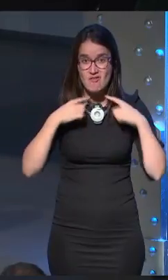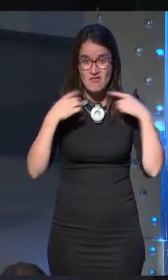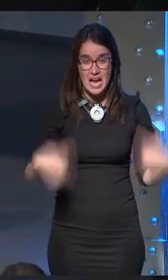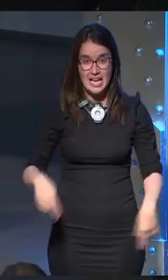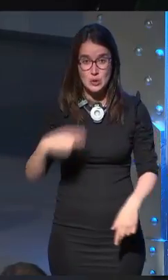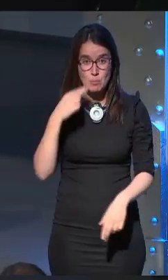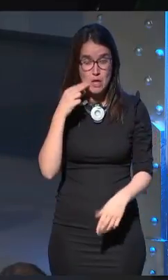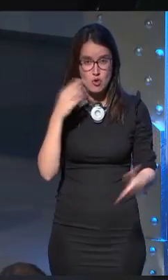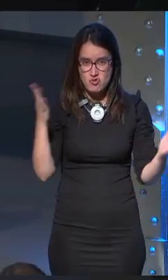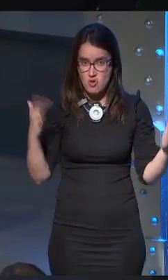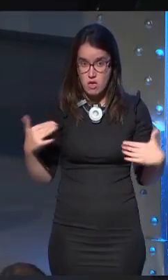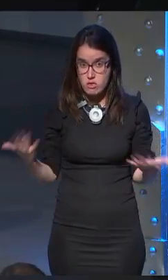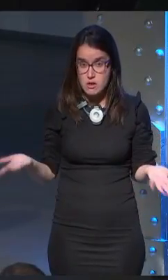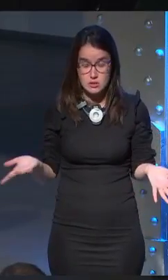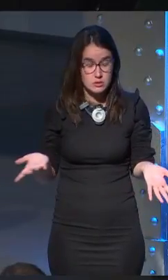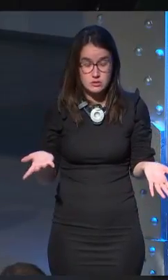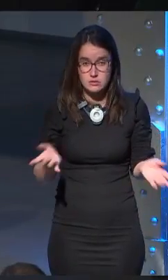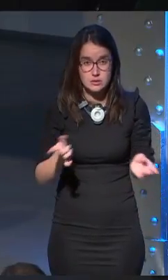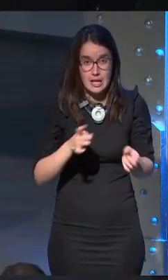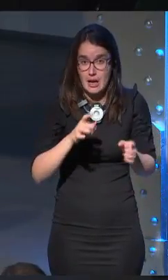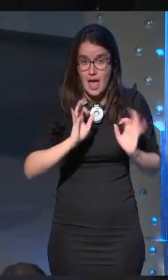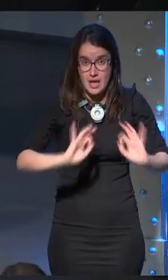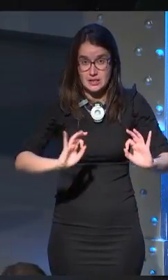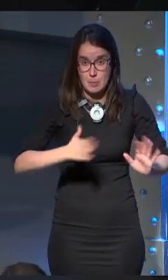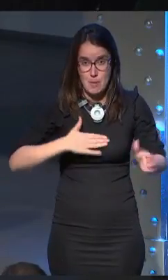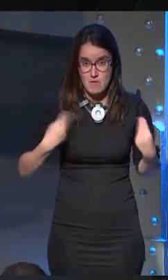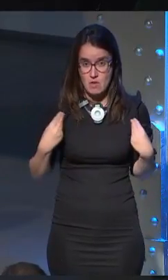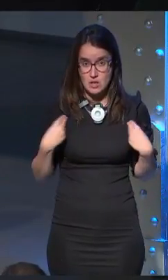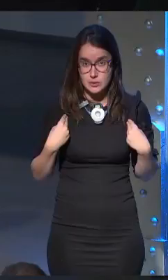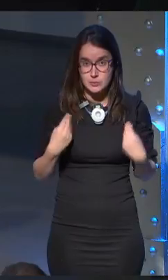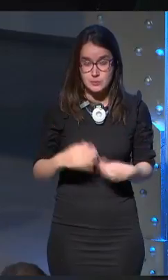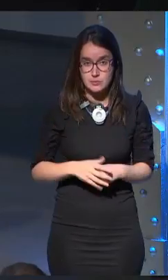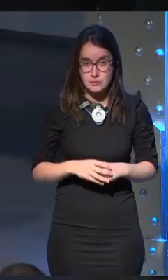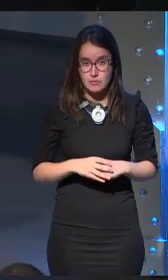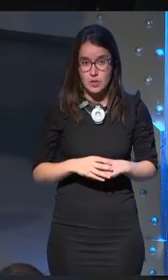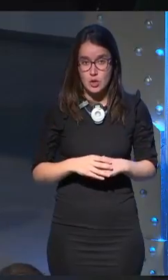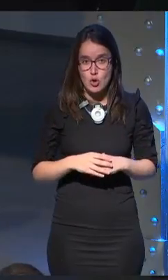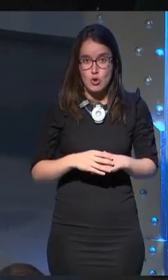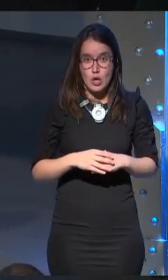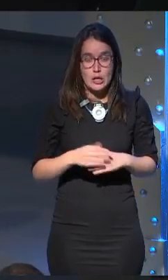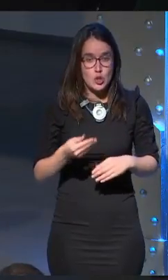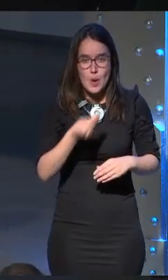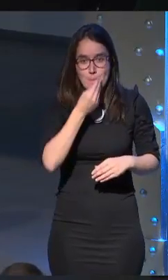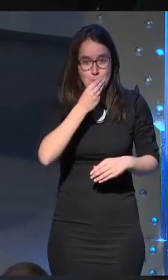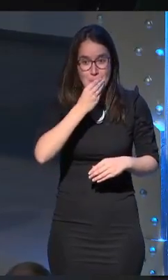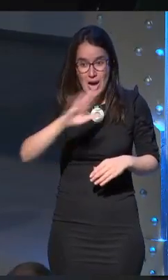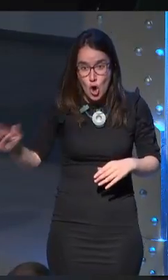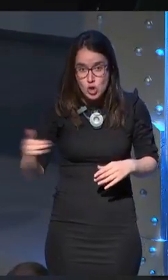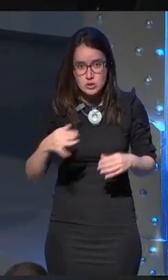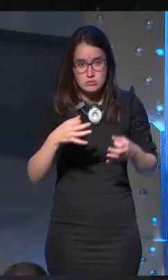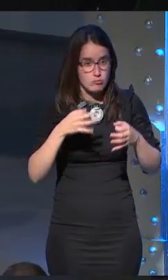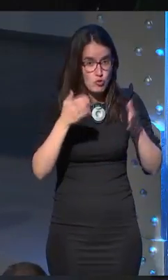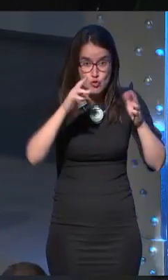that was always the case in my life. I wasn't always the best at everything I did, especially in the